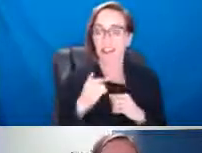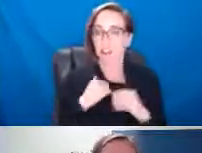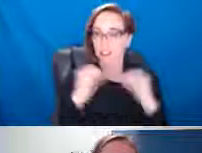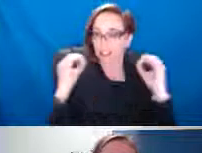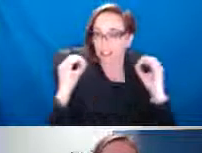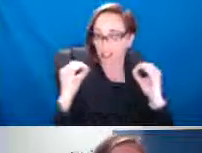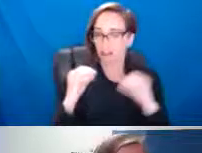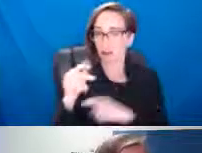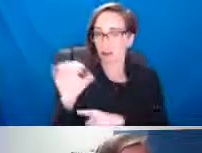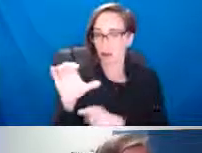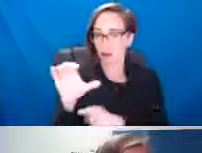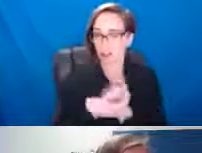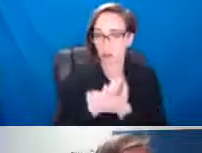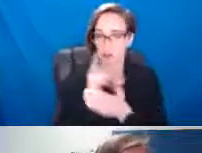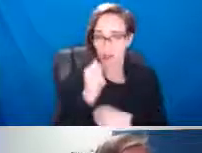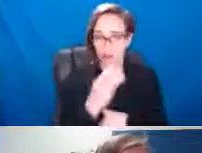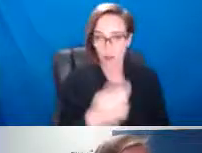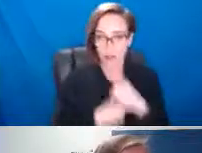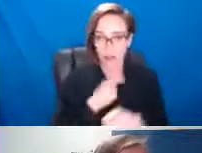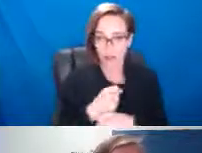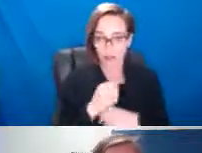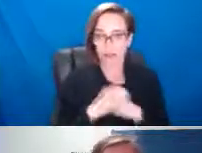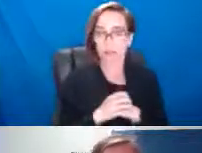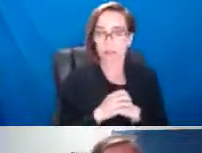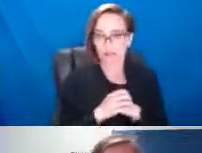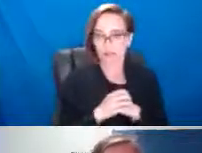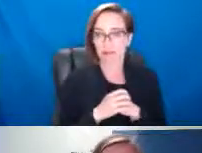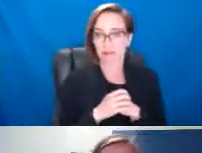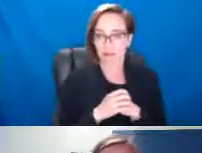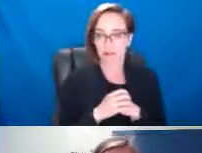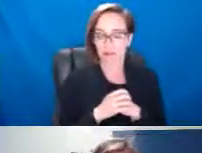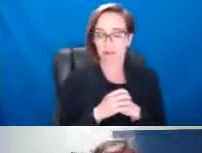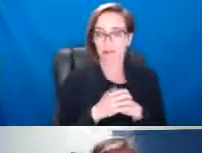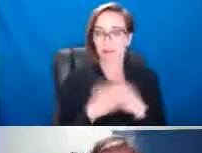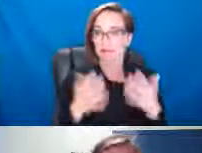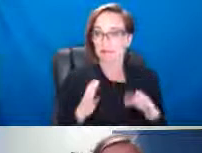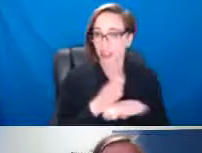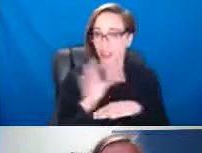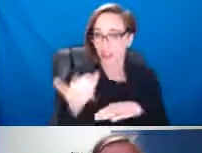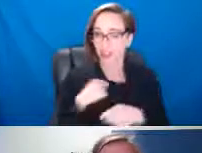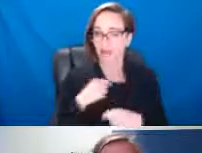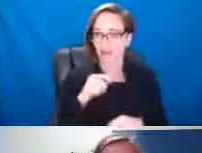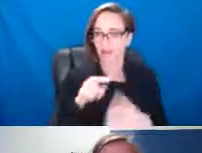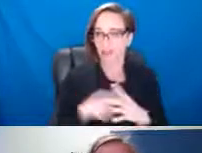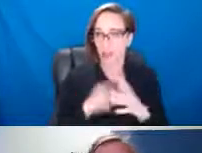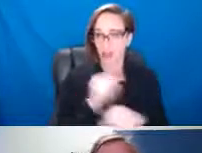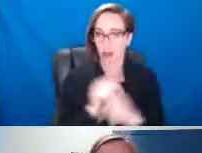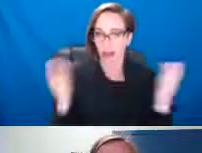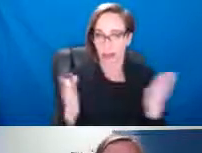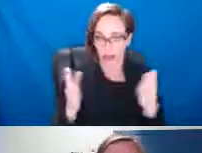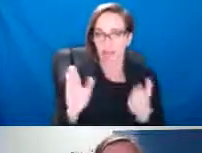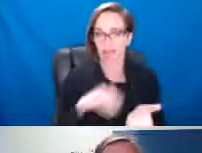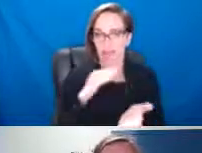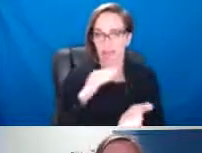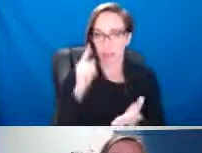schools for several years. After that, came to the center, and here I